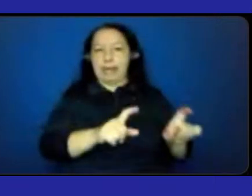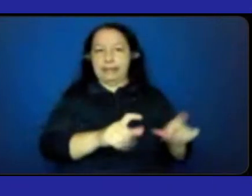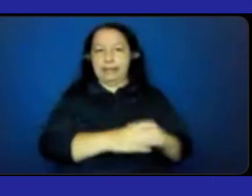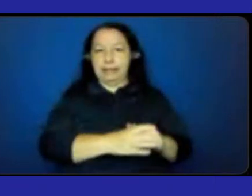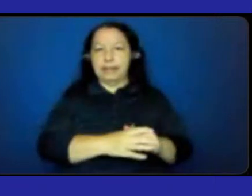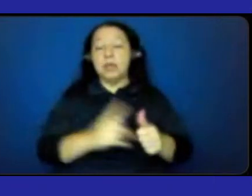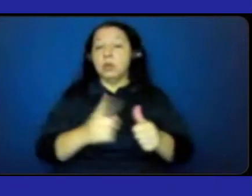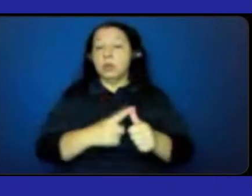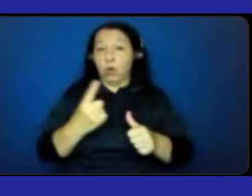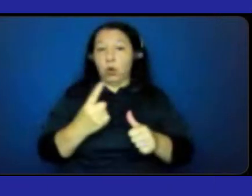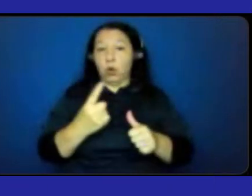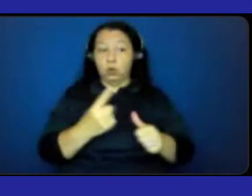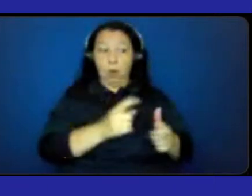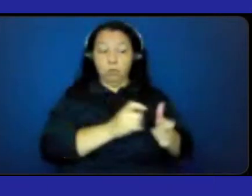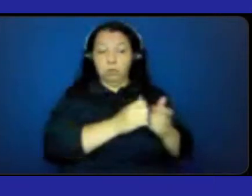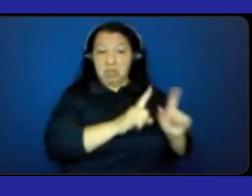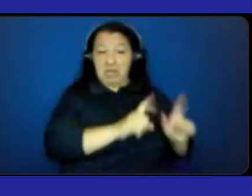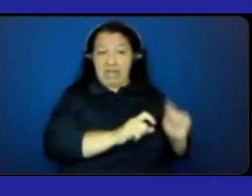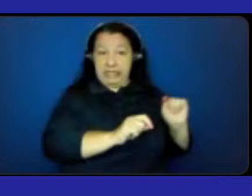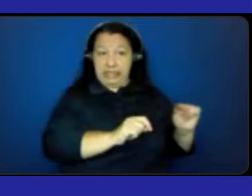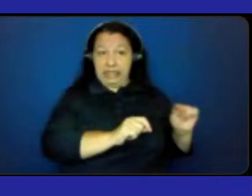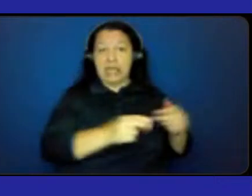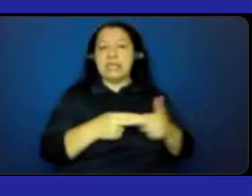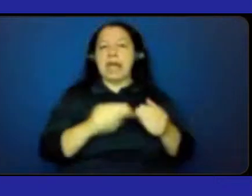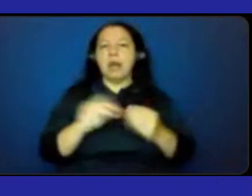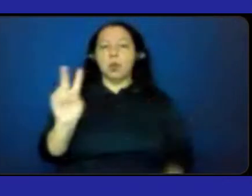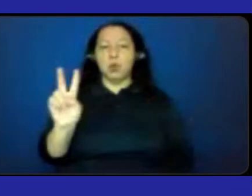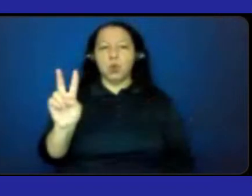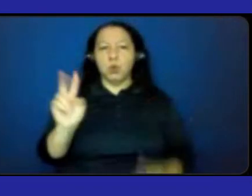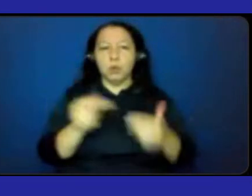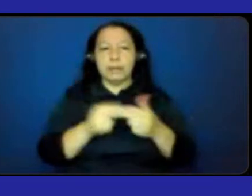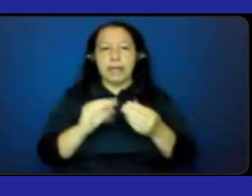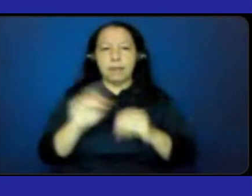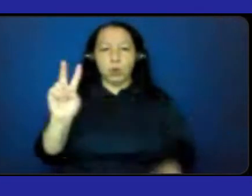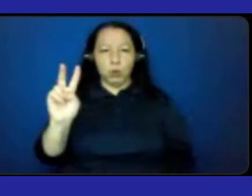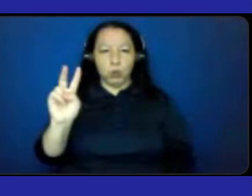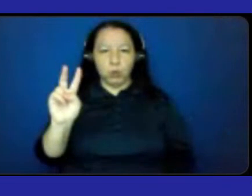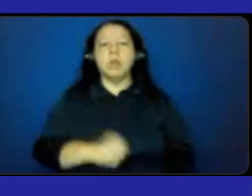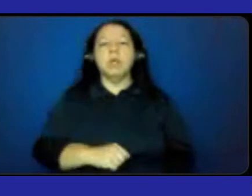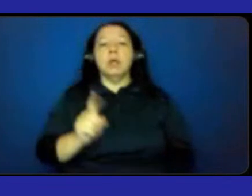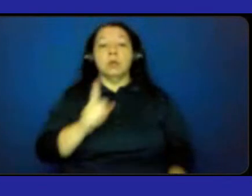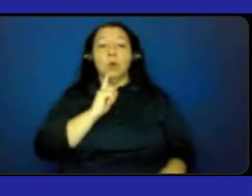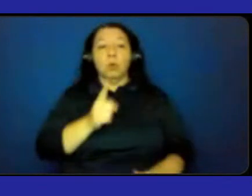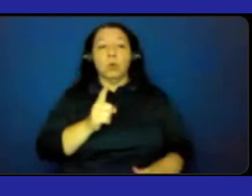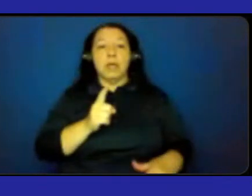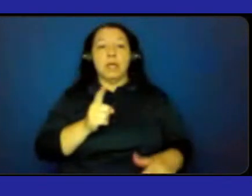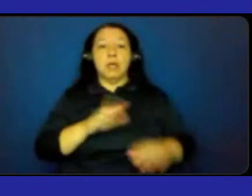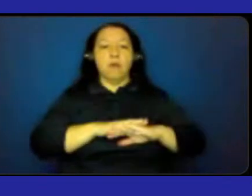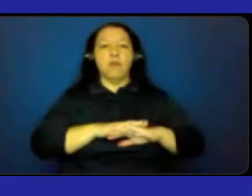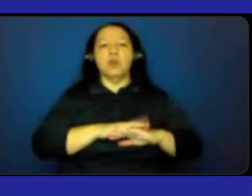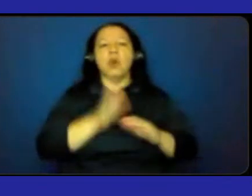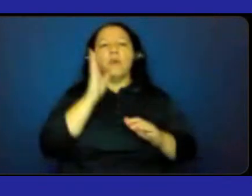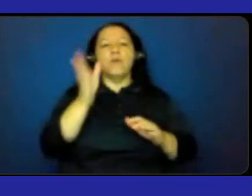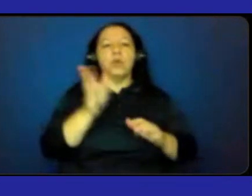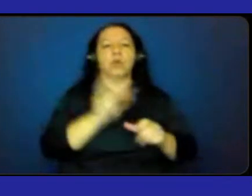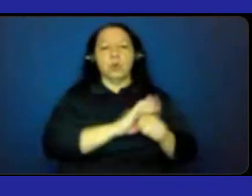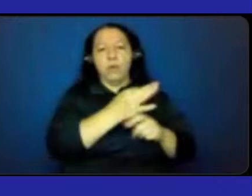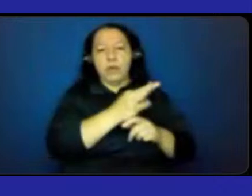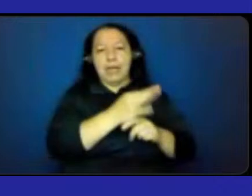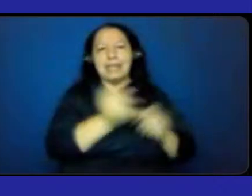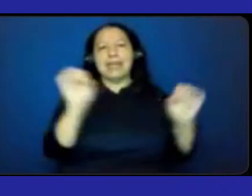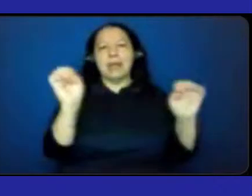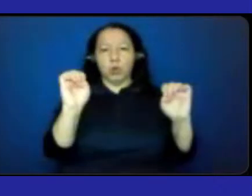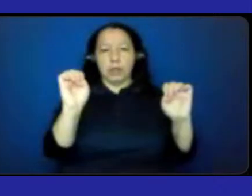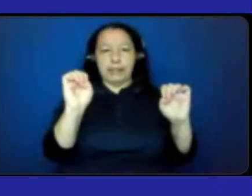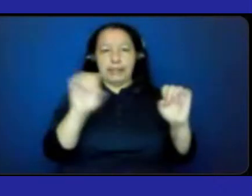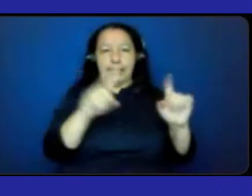with testing, I'm on slide 2 here. The scope is for future COVID-19 emergency surge testing services. What we're looking